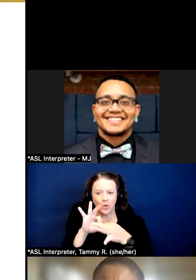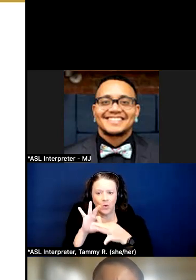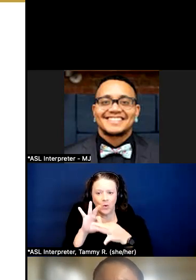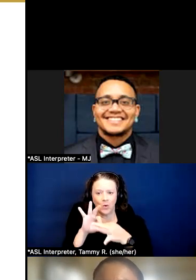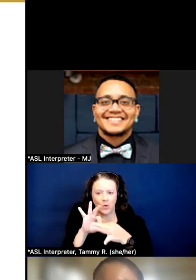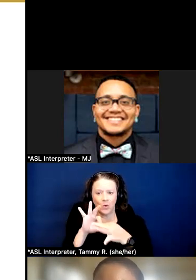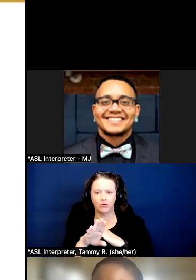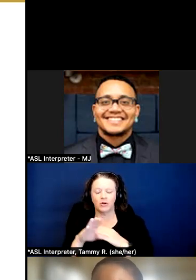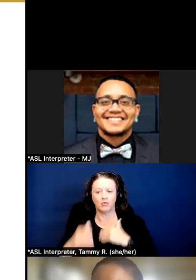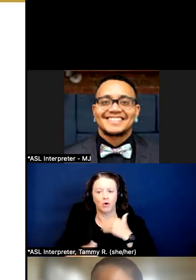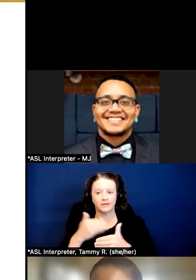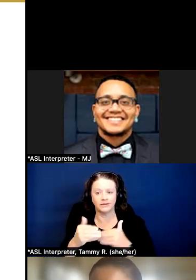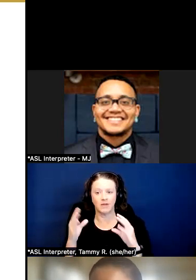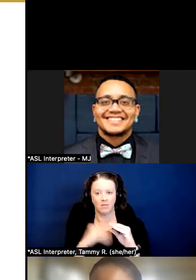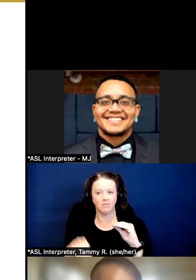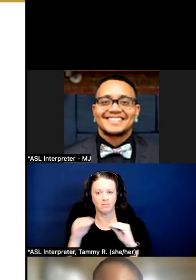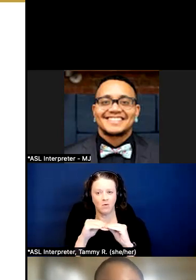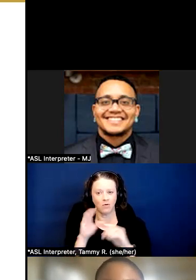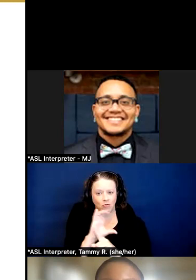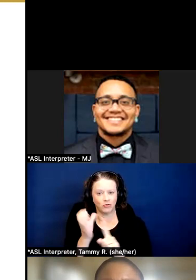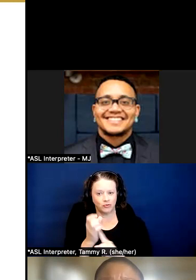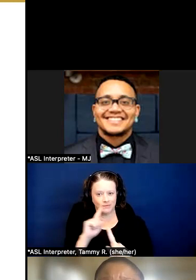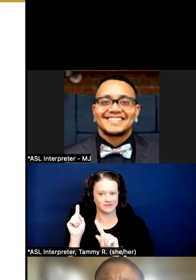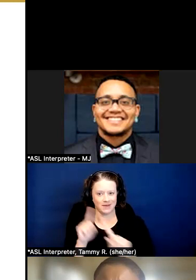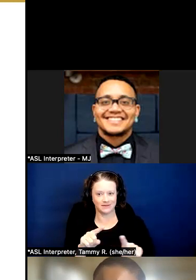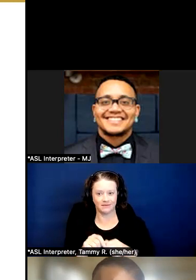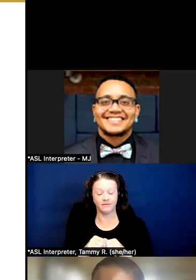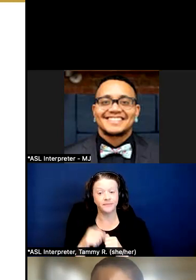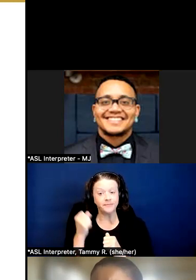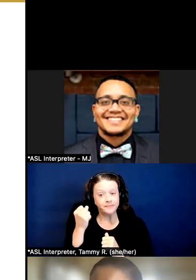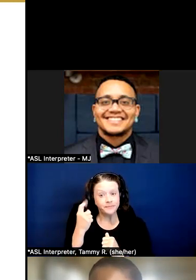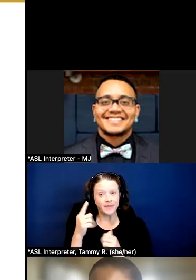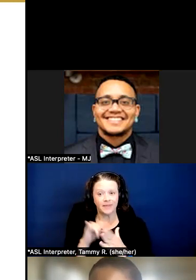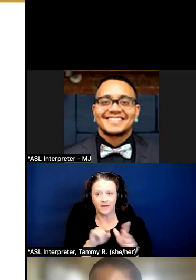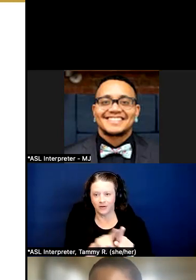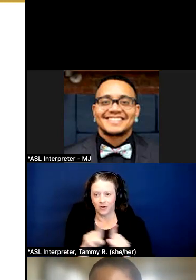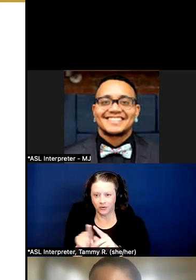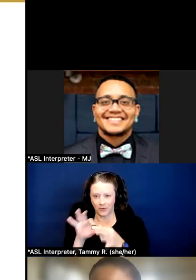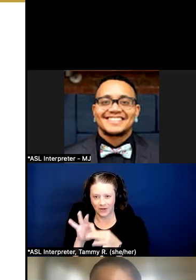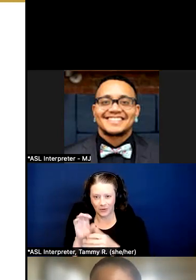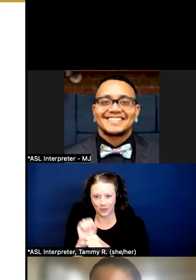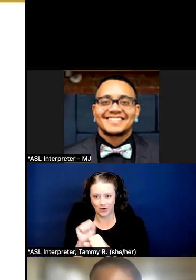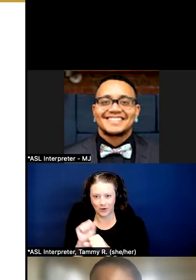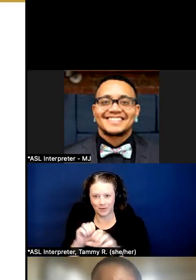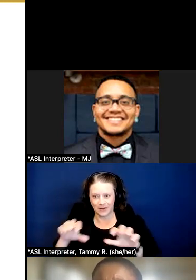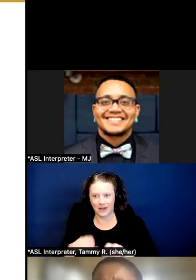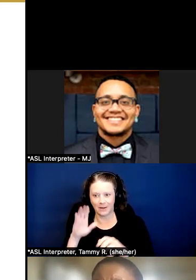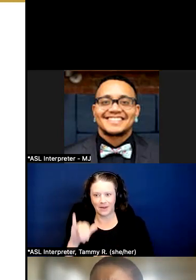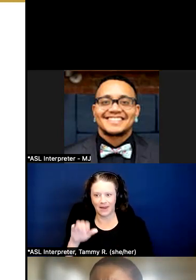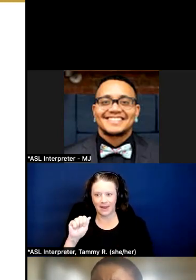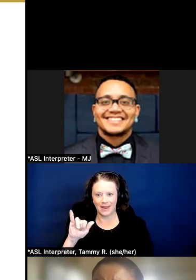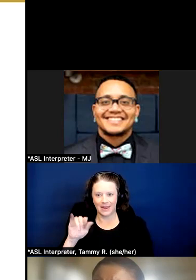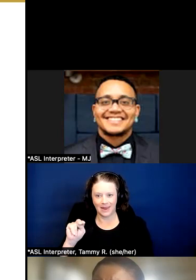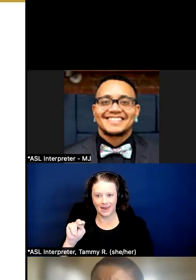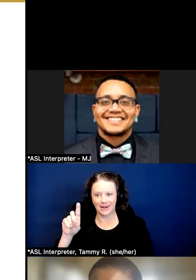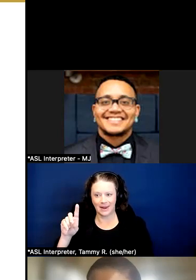processes more culturally responsive. Now, this is also related to work that's being done by Ainda Young, where they worked